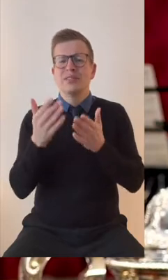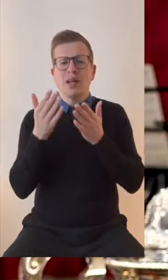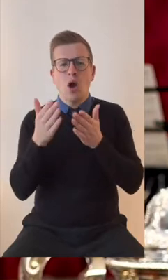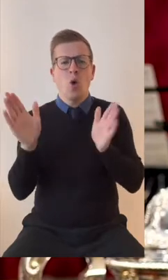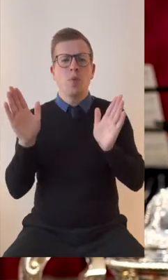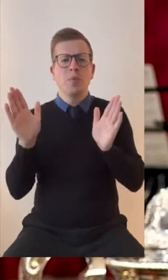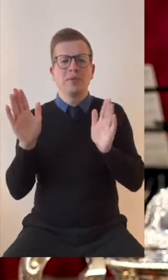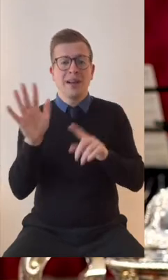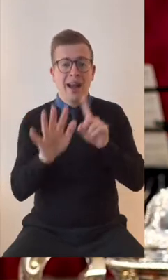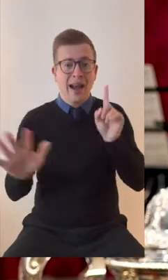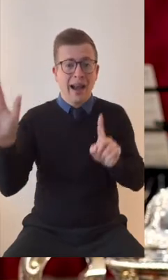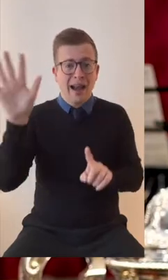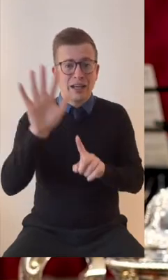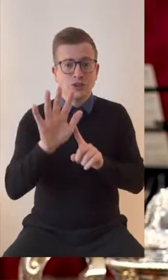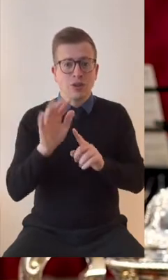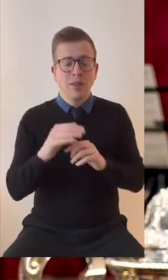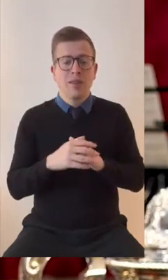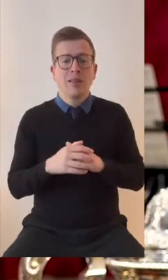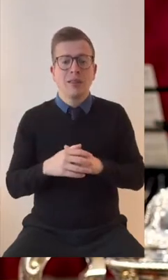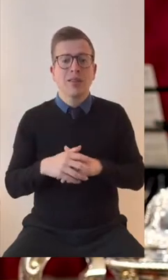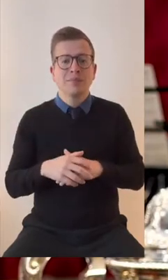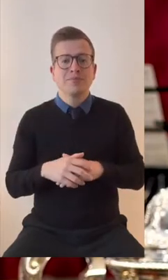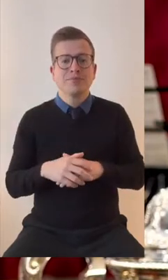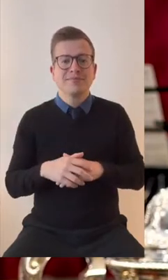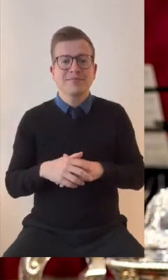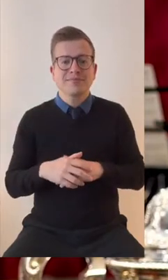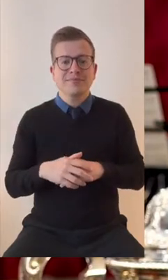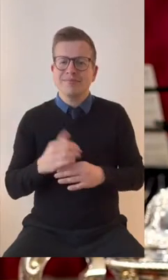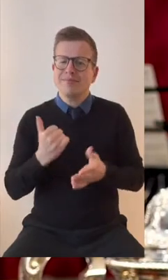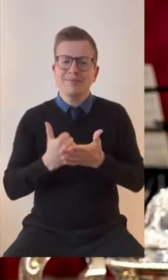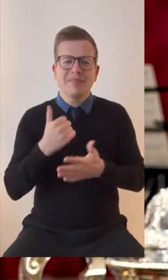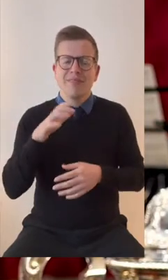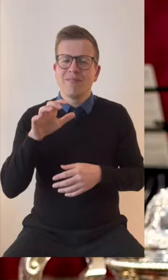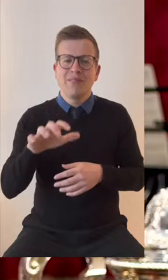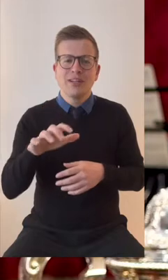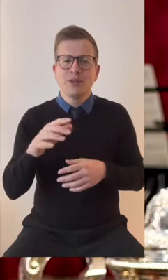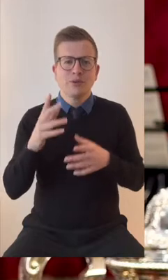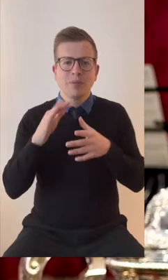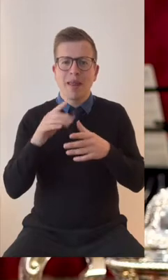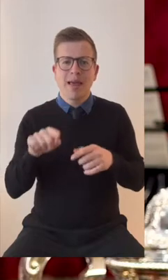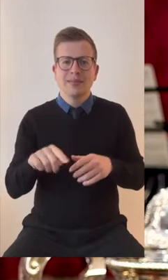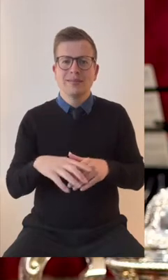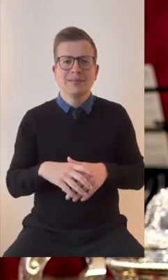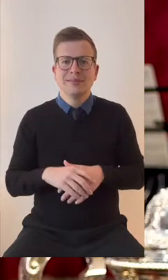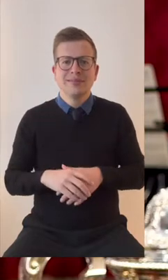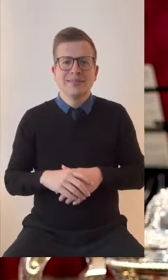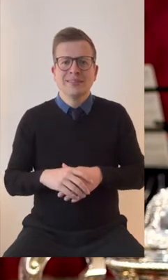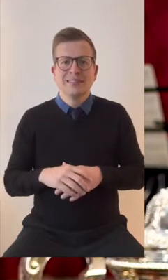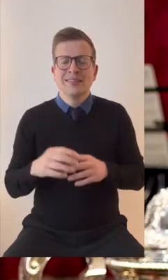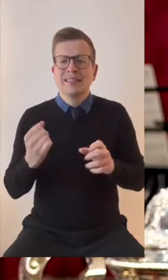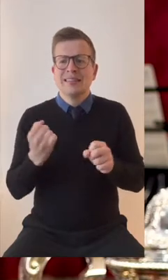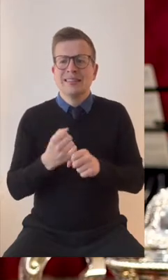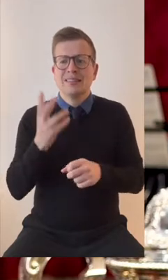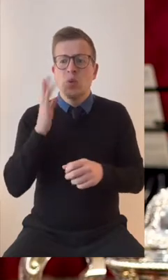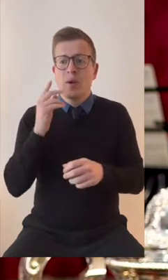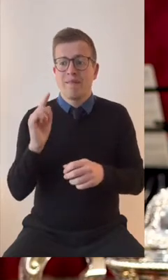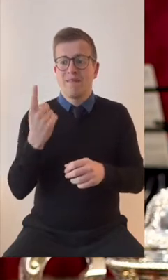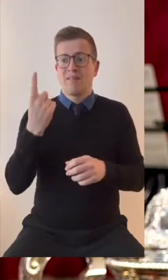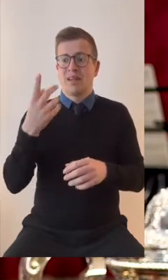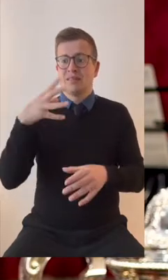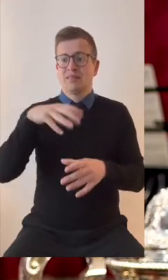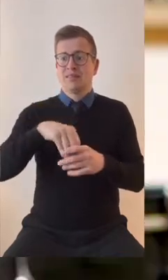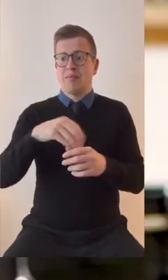and the National are great venues to play at. I did too when I first